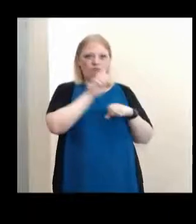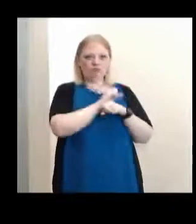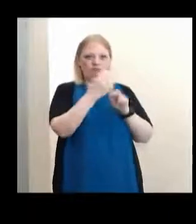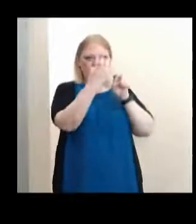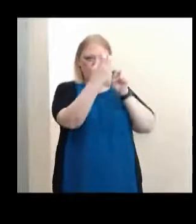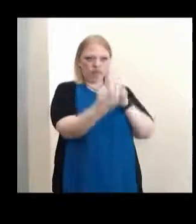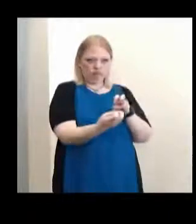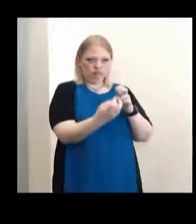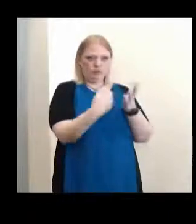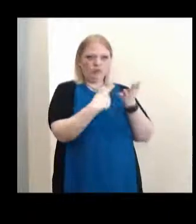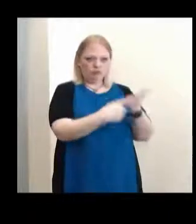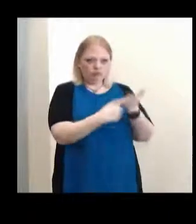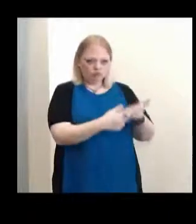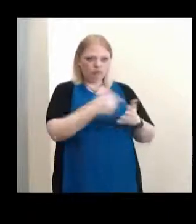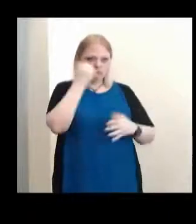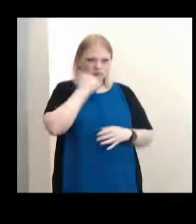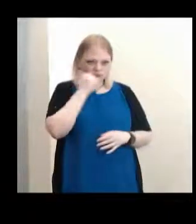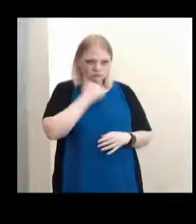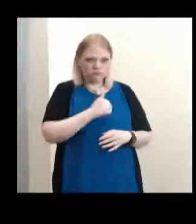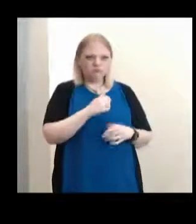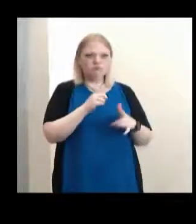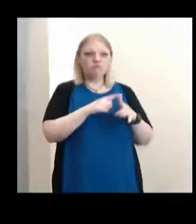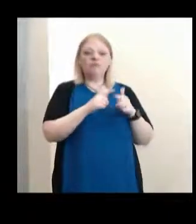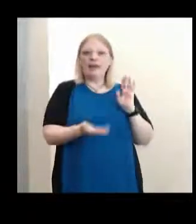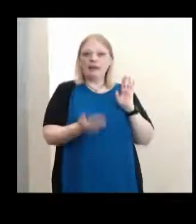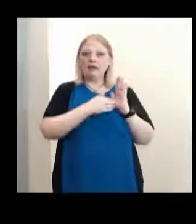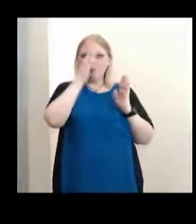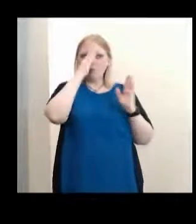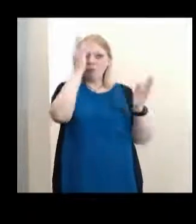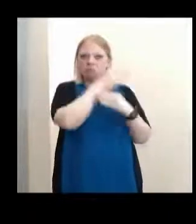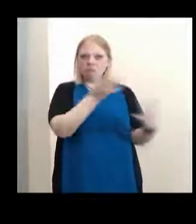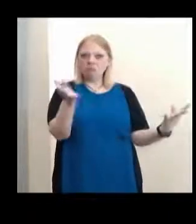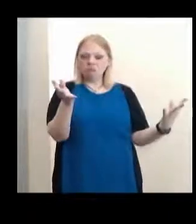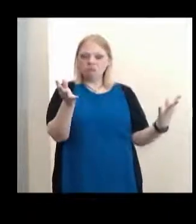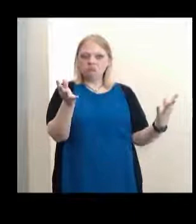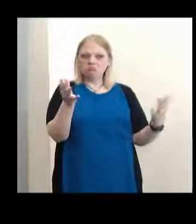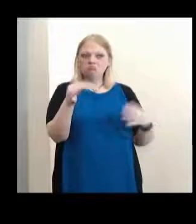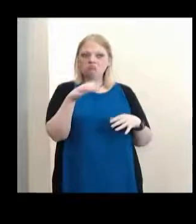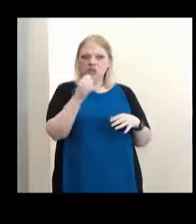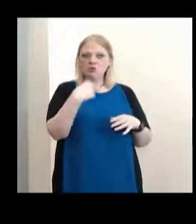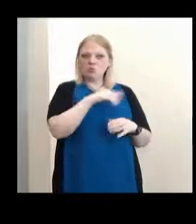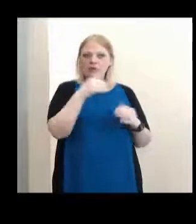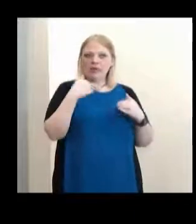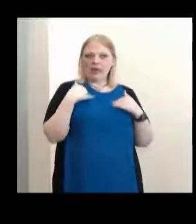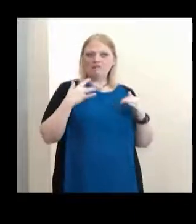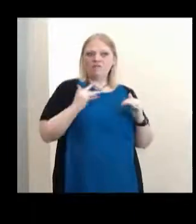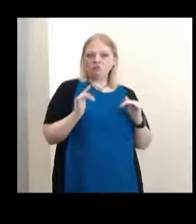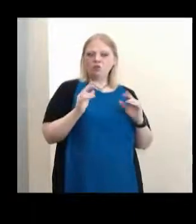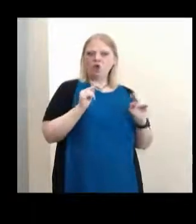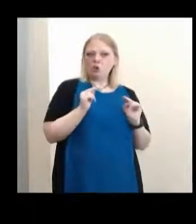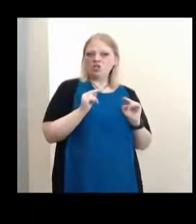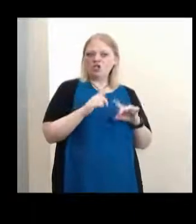on a daily basis, we will once again let the public know that there are substantive negotiations, but we don't go into the